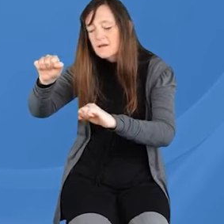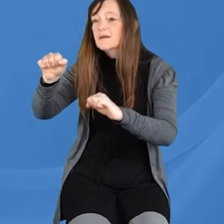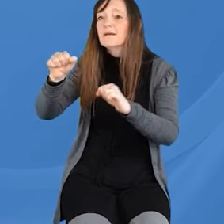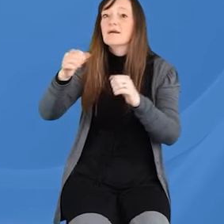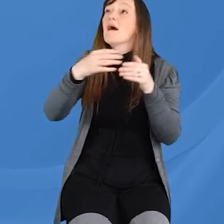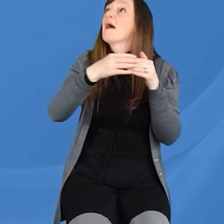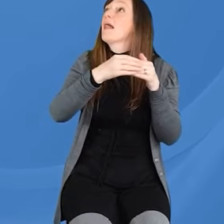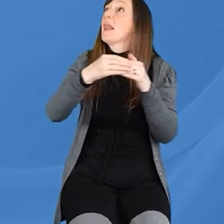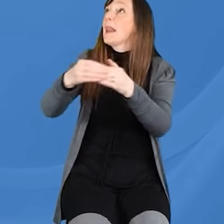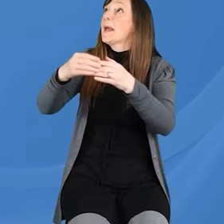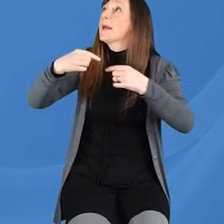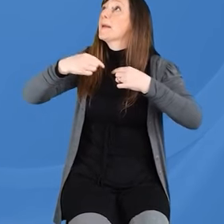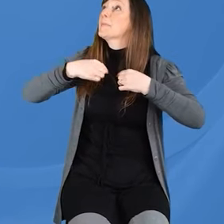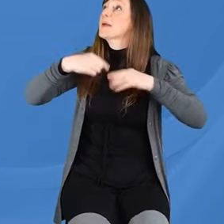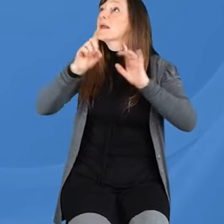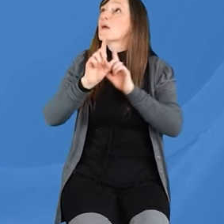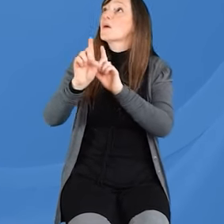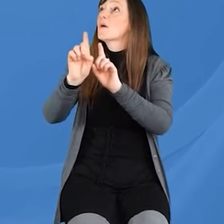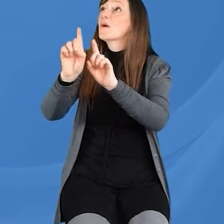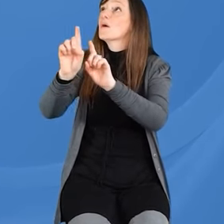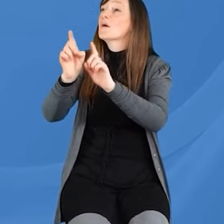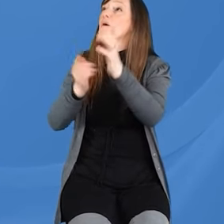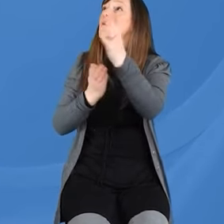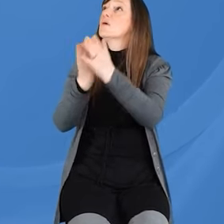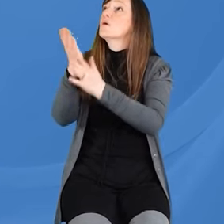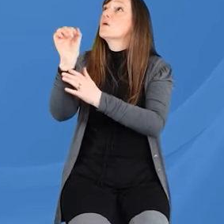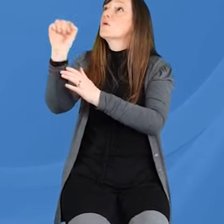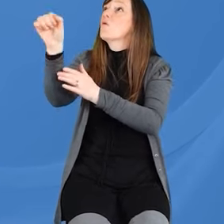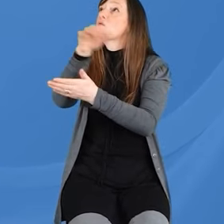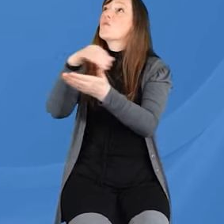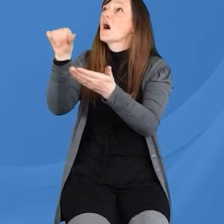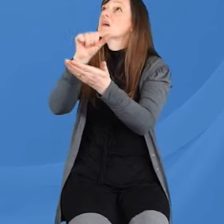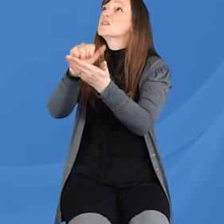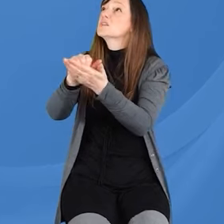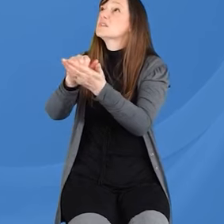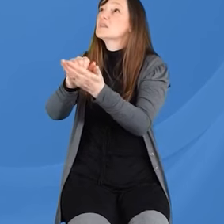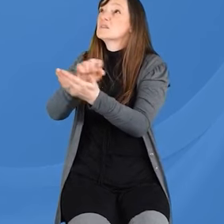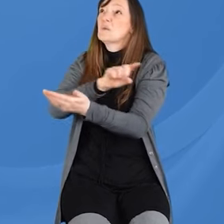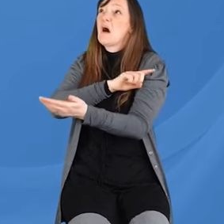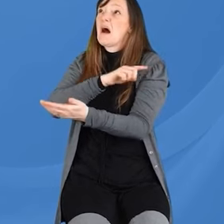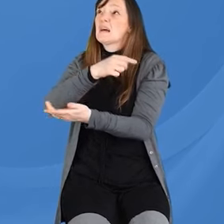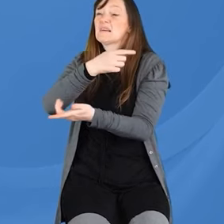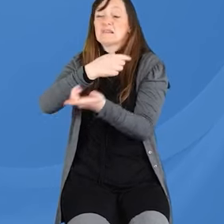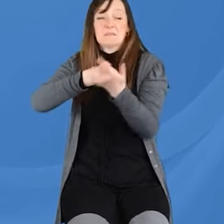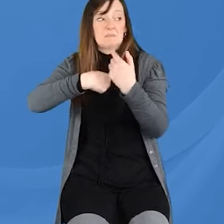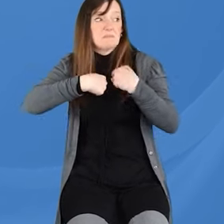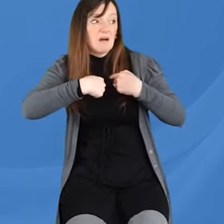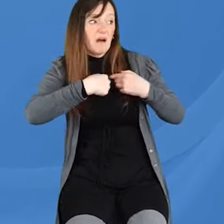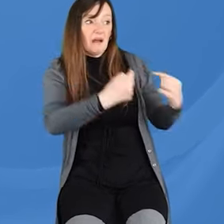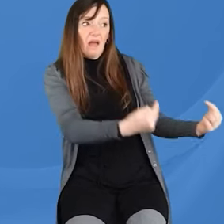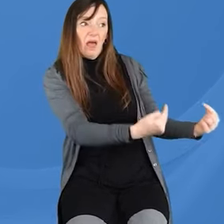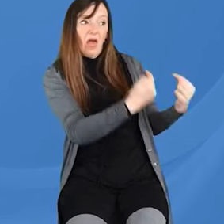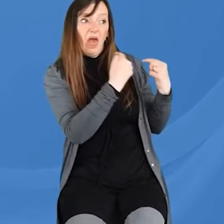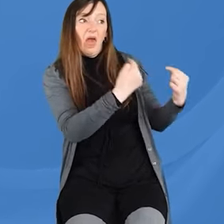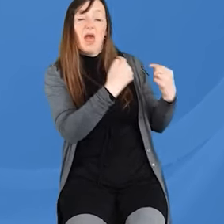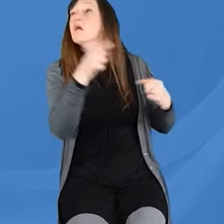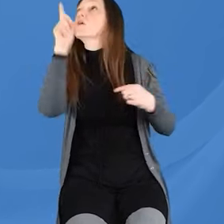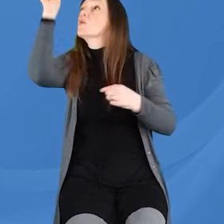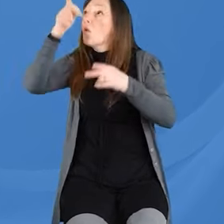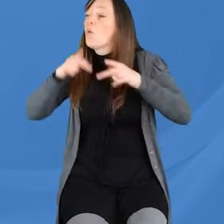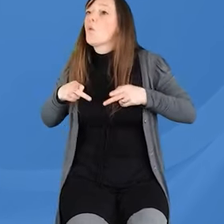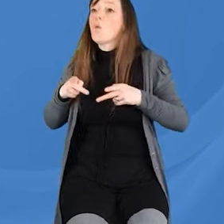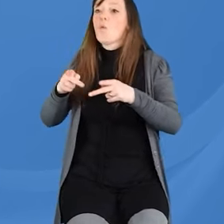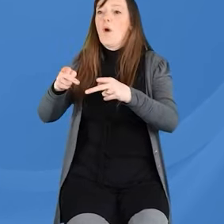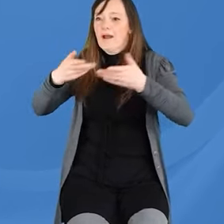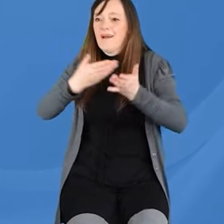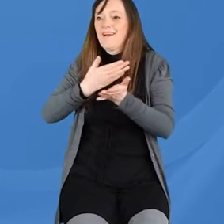Lead me, O Lord, in your righteousness because of my enemies. Make your way straight before